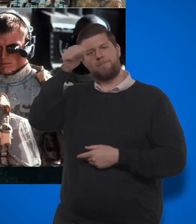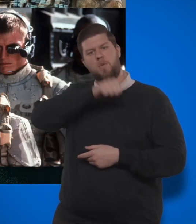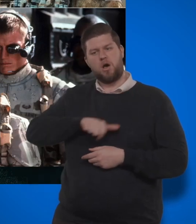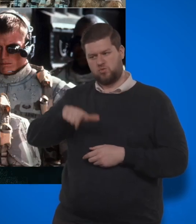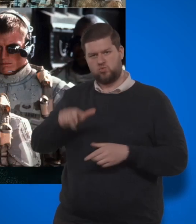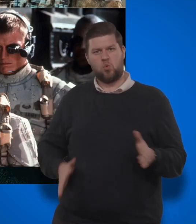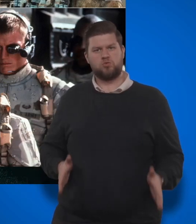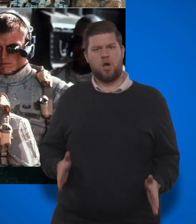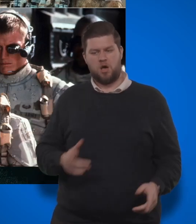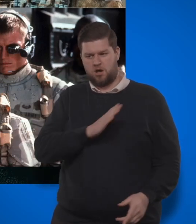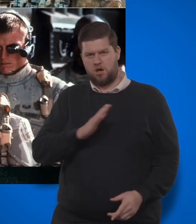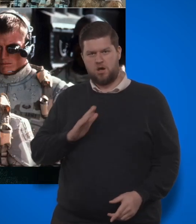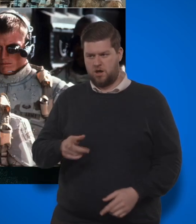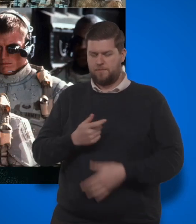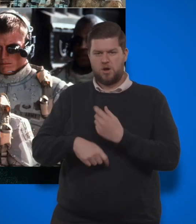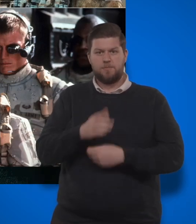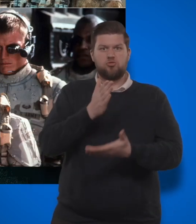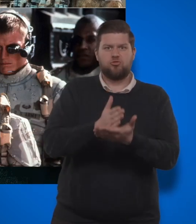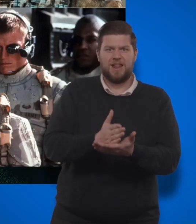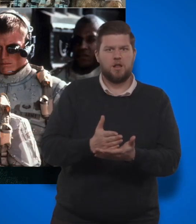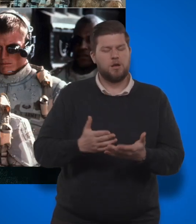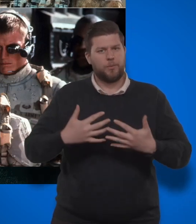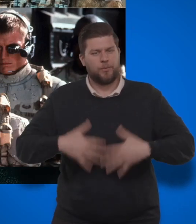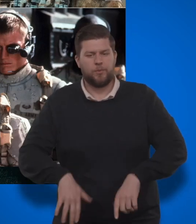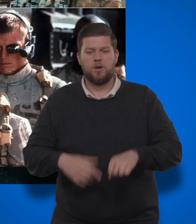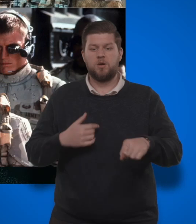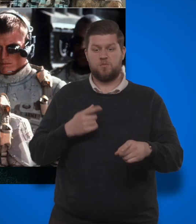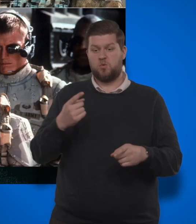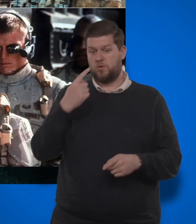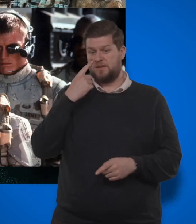of ours is worth 10 of theirs.